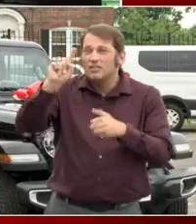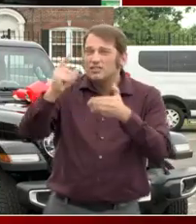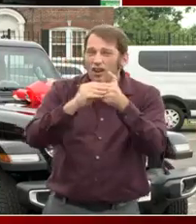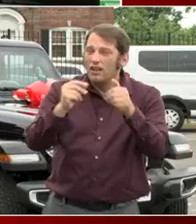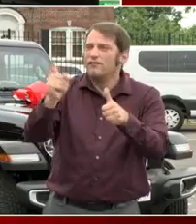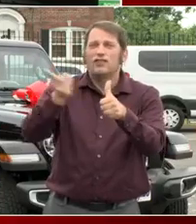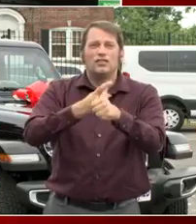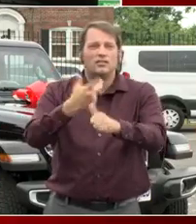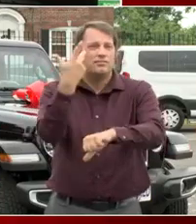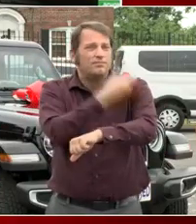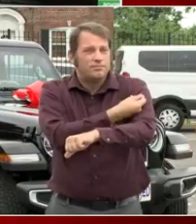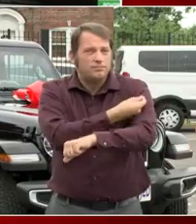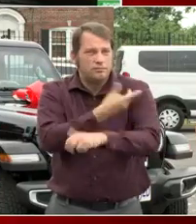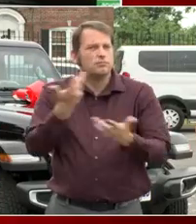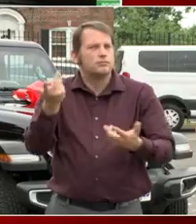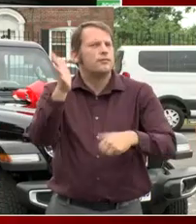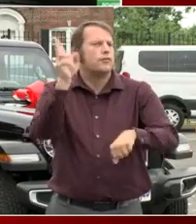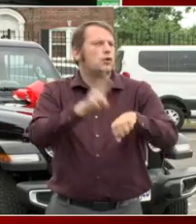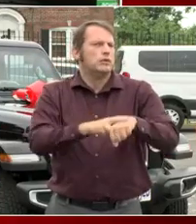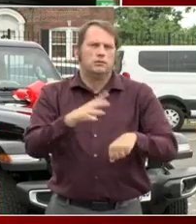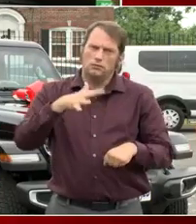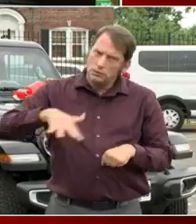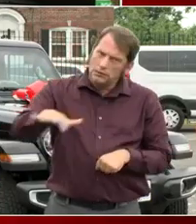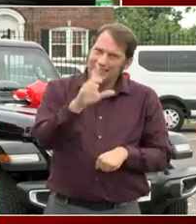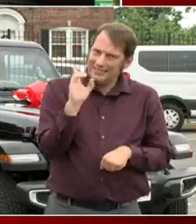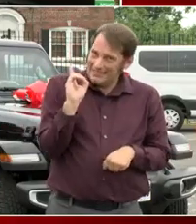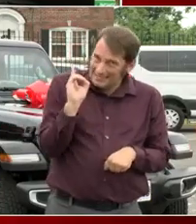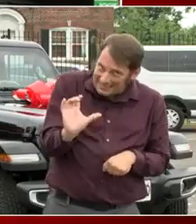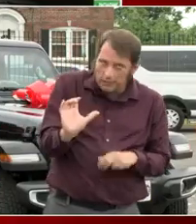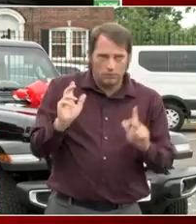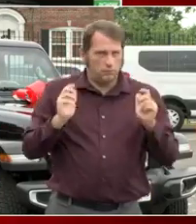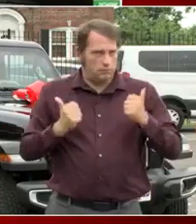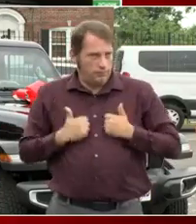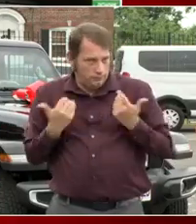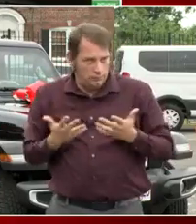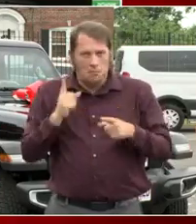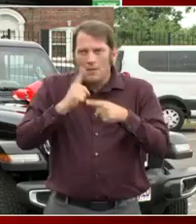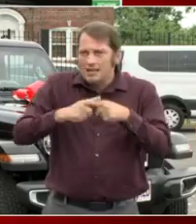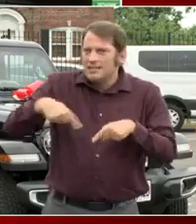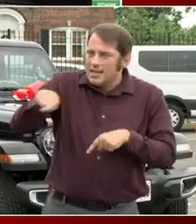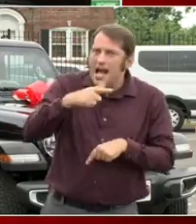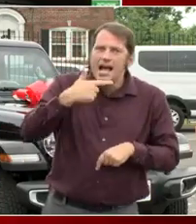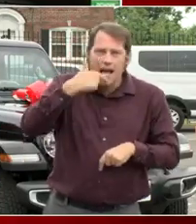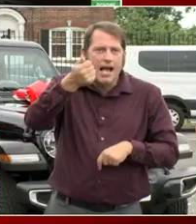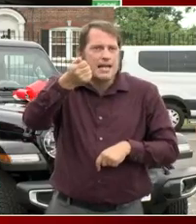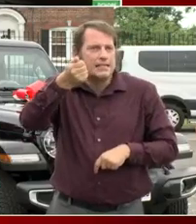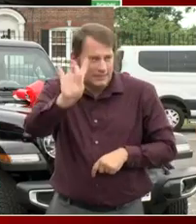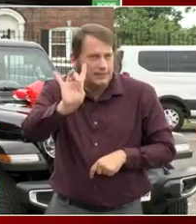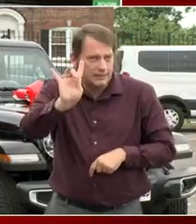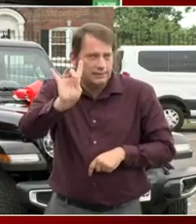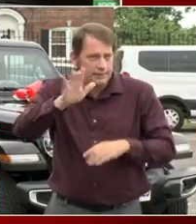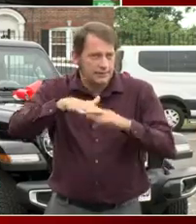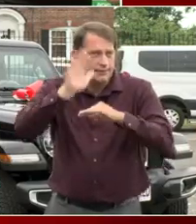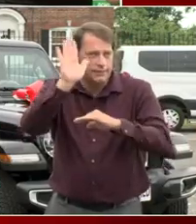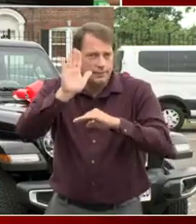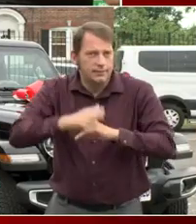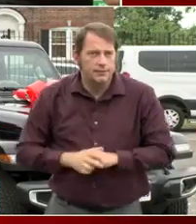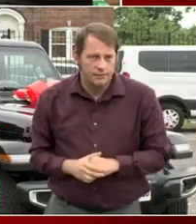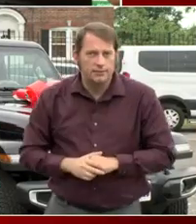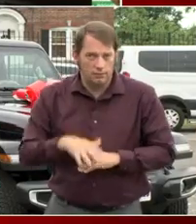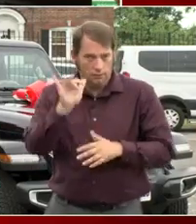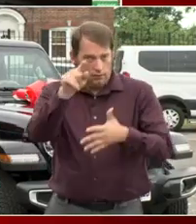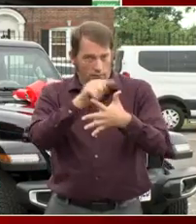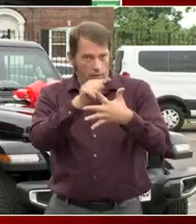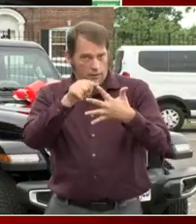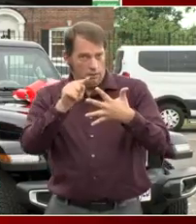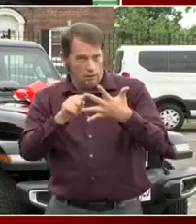you're a D.C. resident and you're 18 years old. Okay? Those are what we have to do. And then you get entered